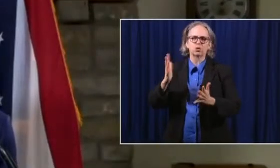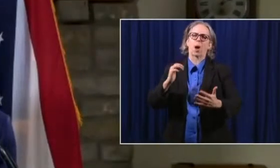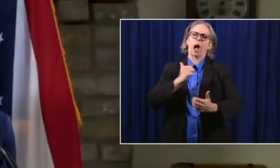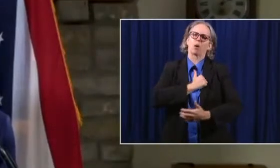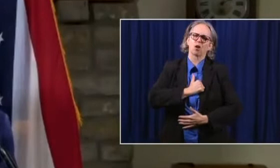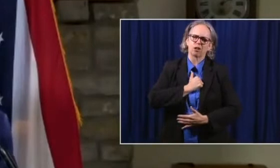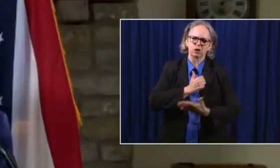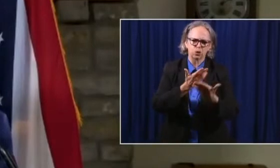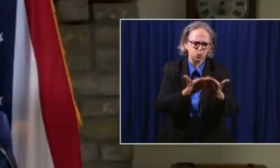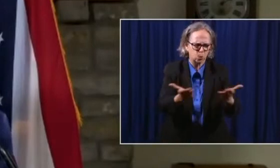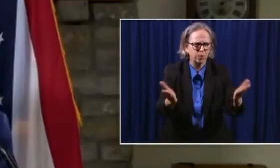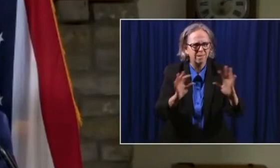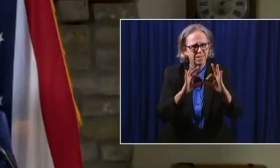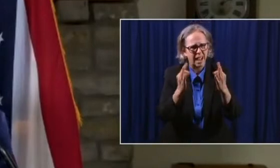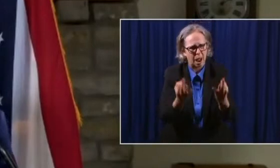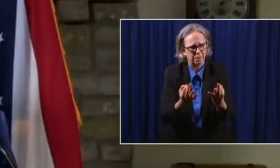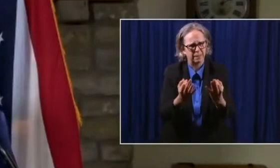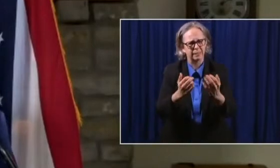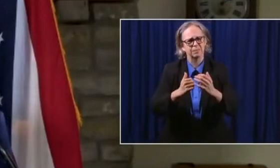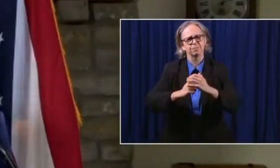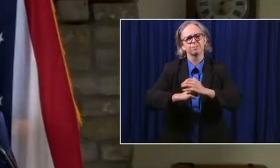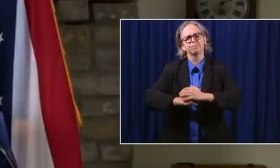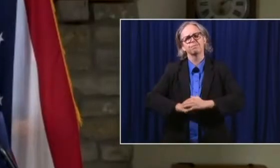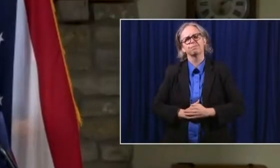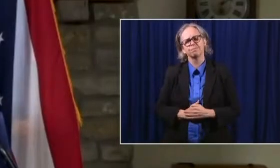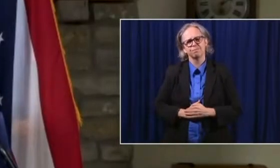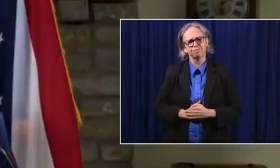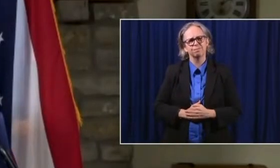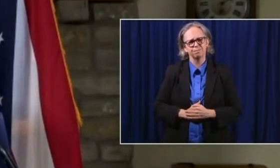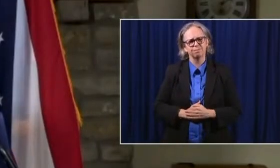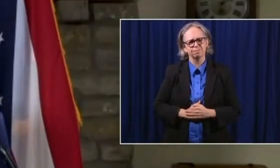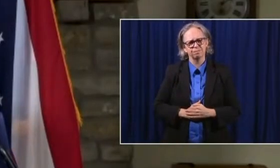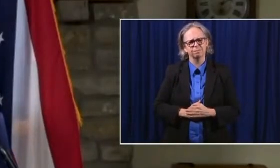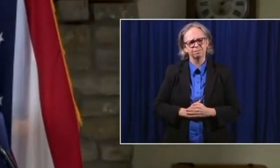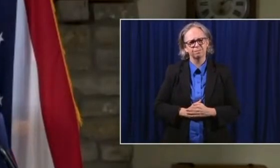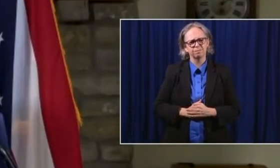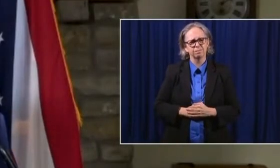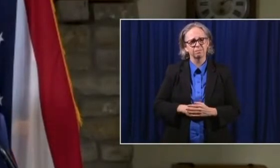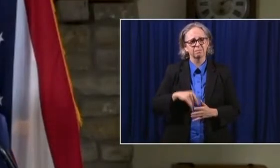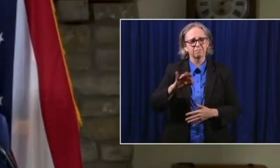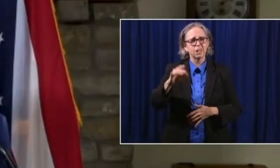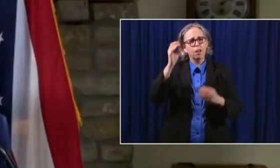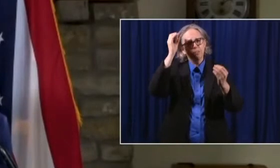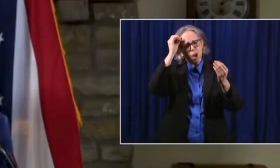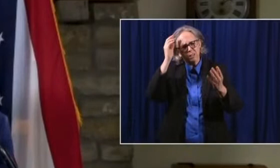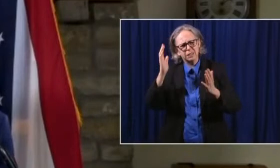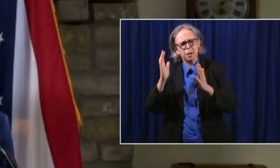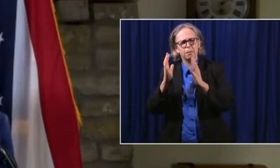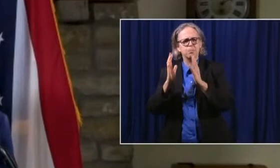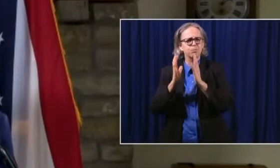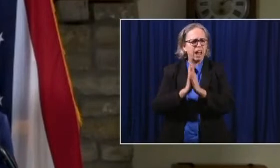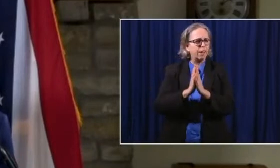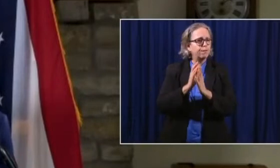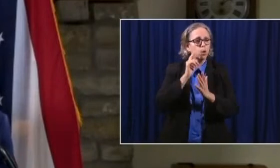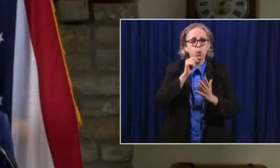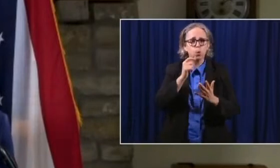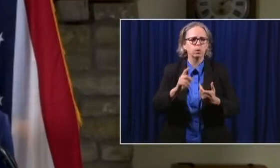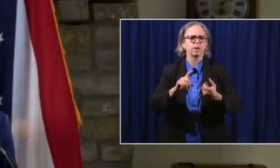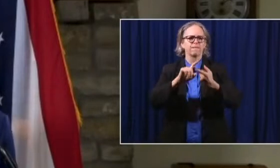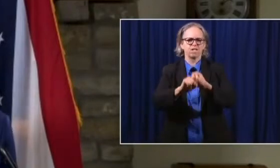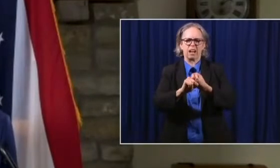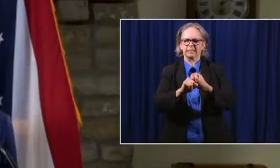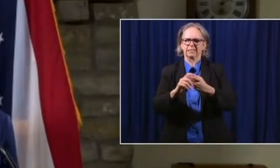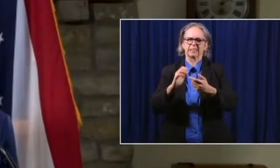Our thoughts go out, our prayers go out to our friends in Louisiana and in